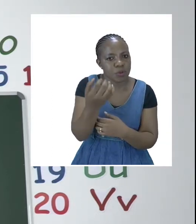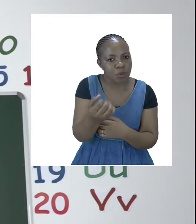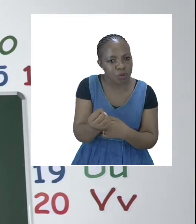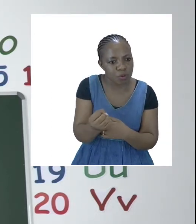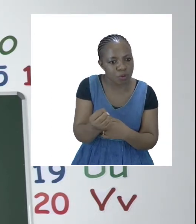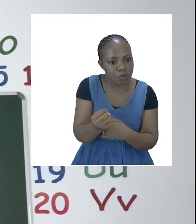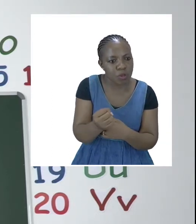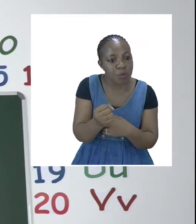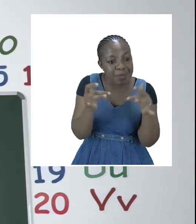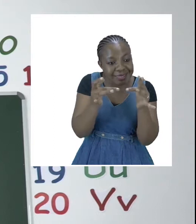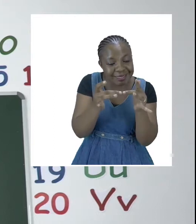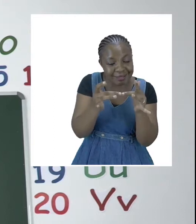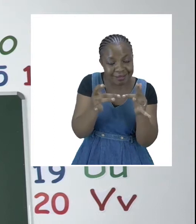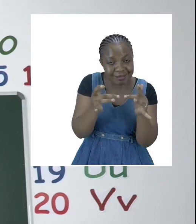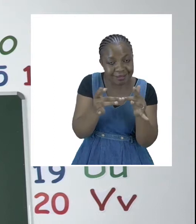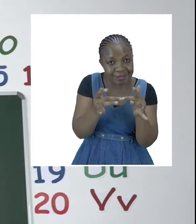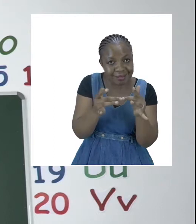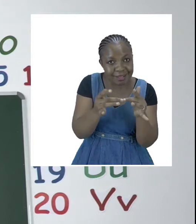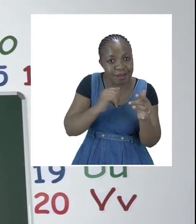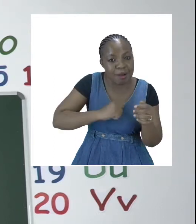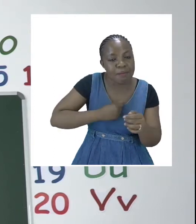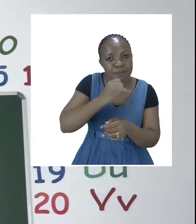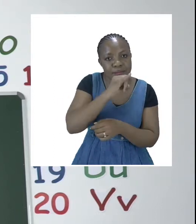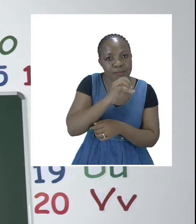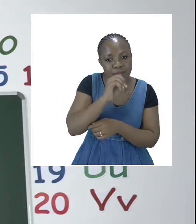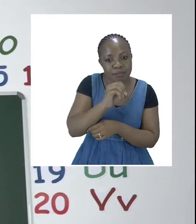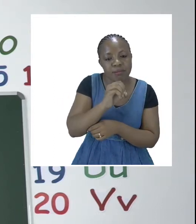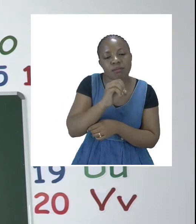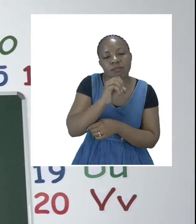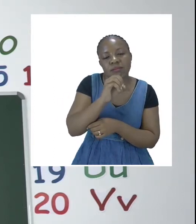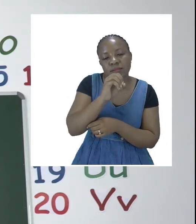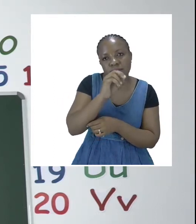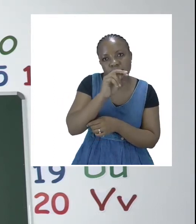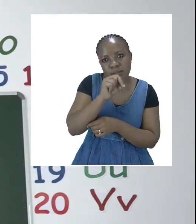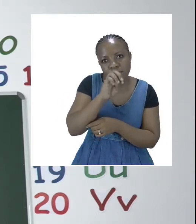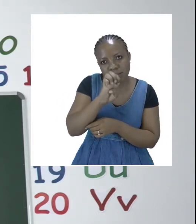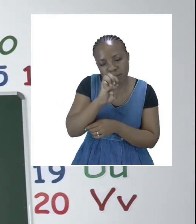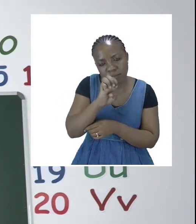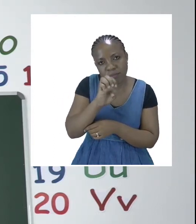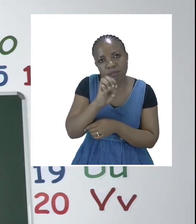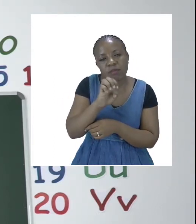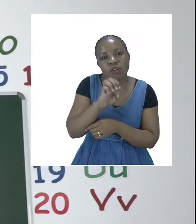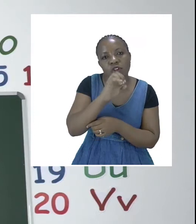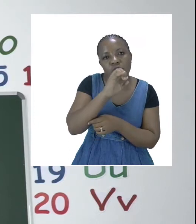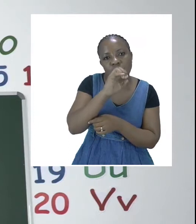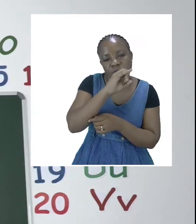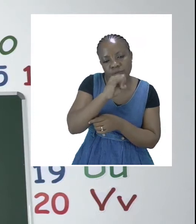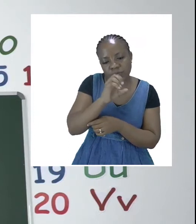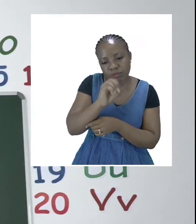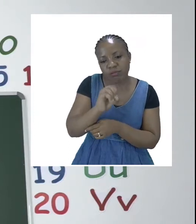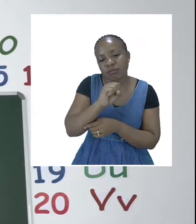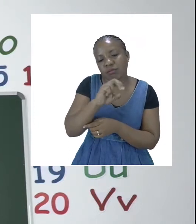our online platforms, MyZone and Zoshi Facebook pages, and in addition,